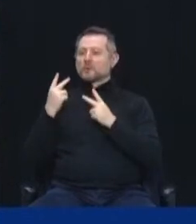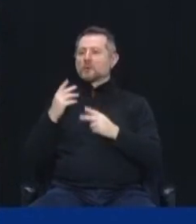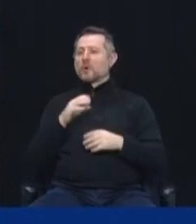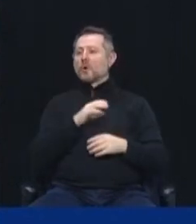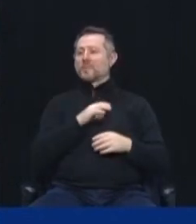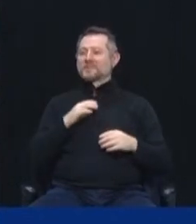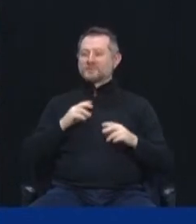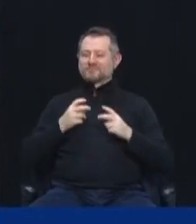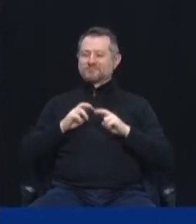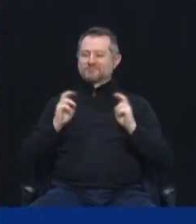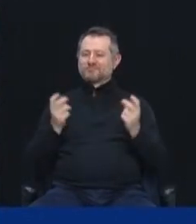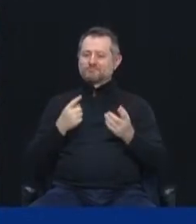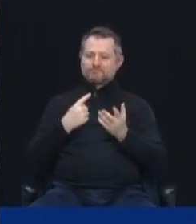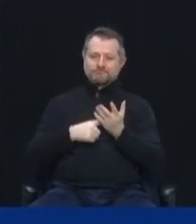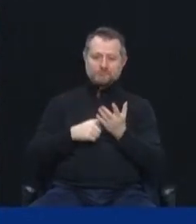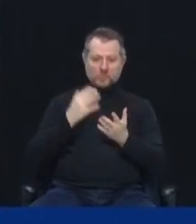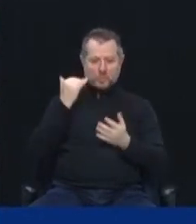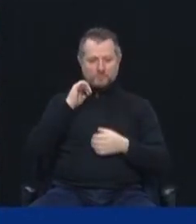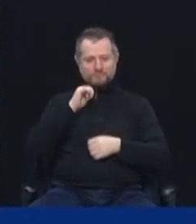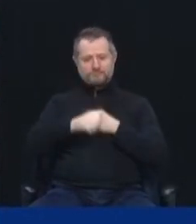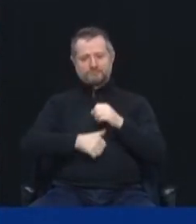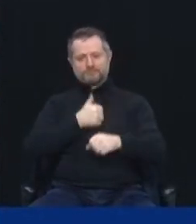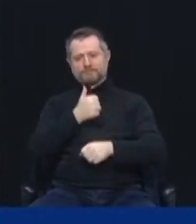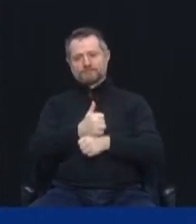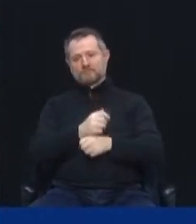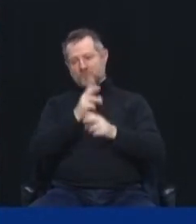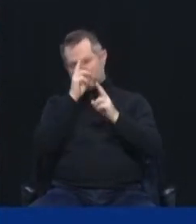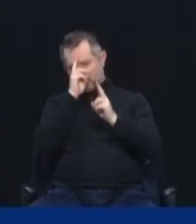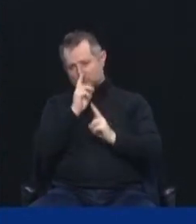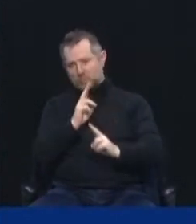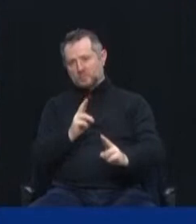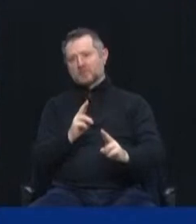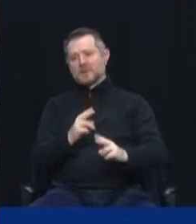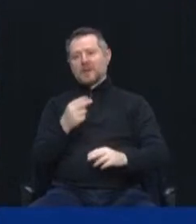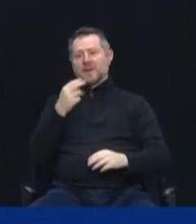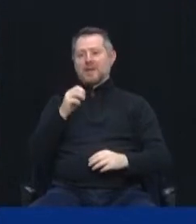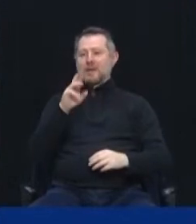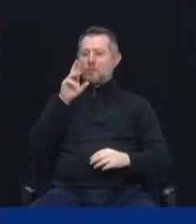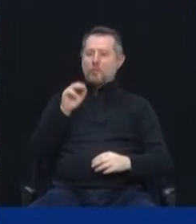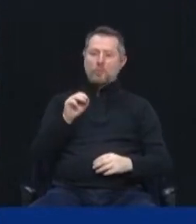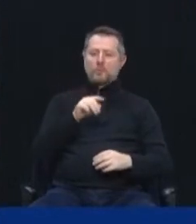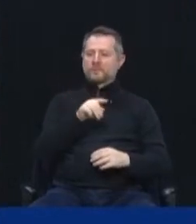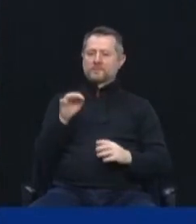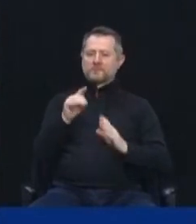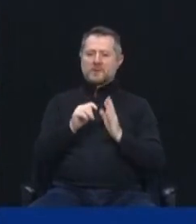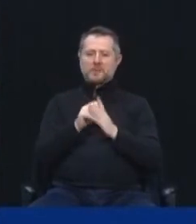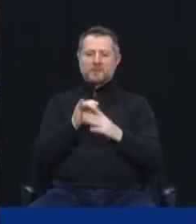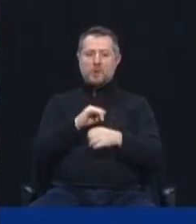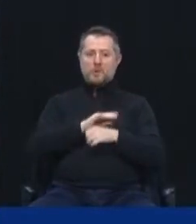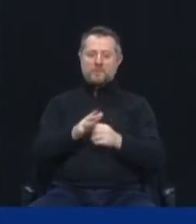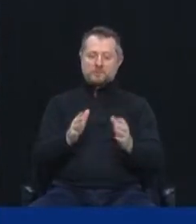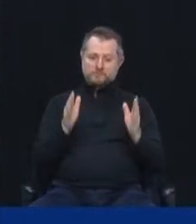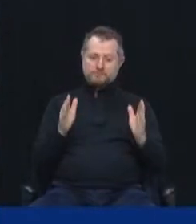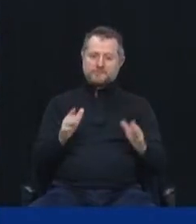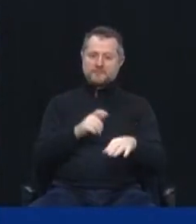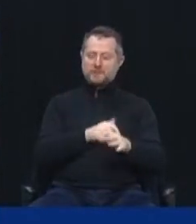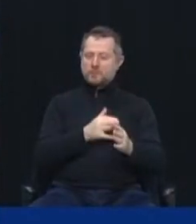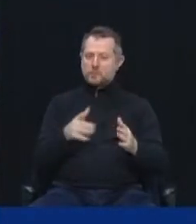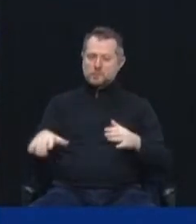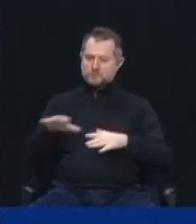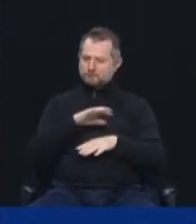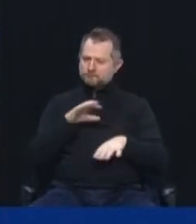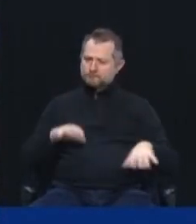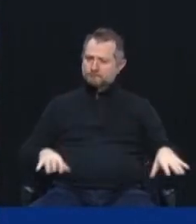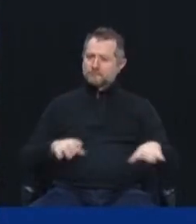a memorial to the heroes of COVID. Heroes of COVID. What was a hero